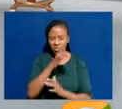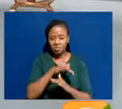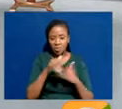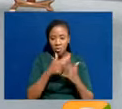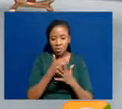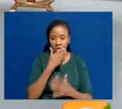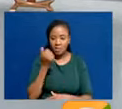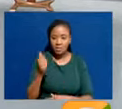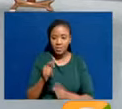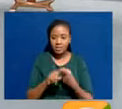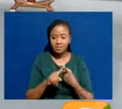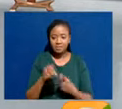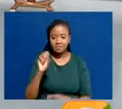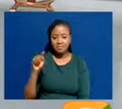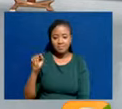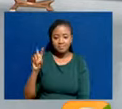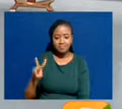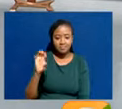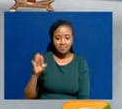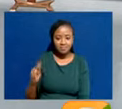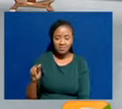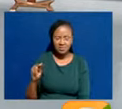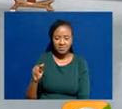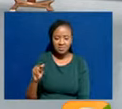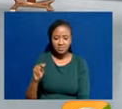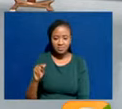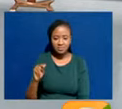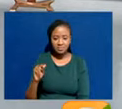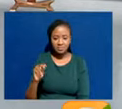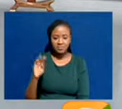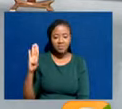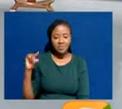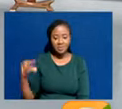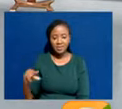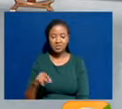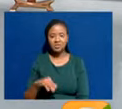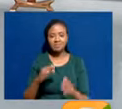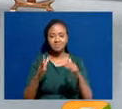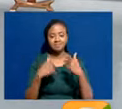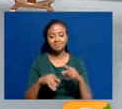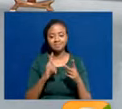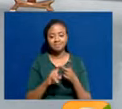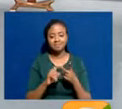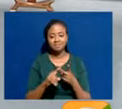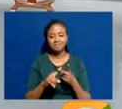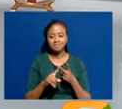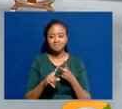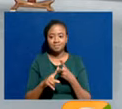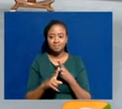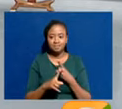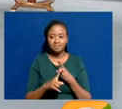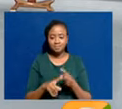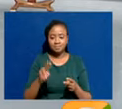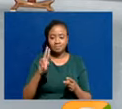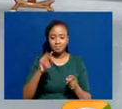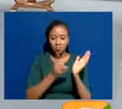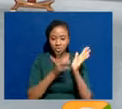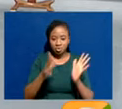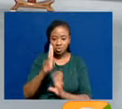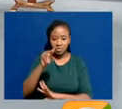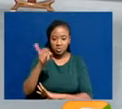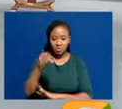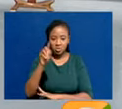Kirago, the boss is BG. Says a big hello. Says big Kirago, yes. Yeah. Dr. Njoki, she's a